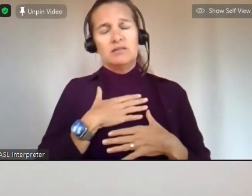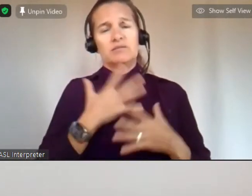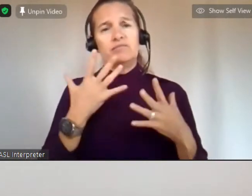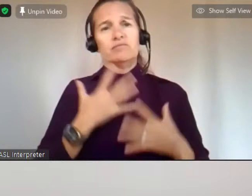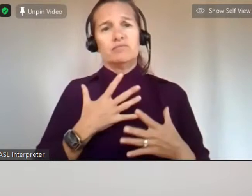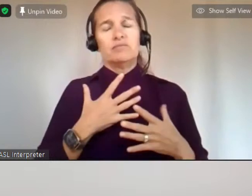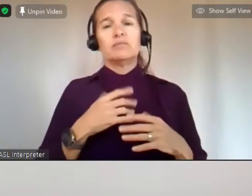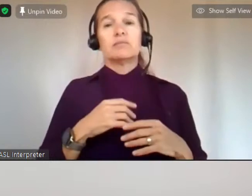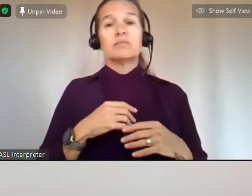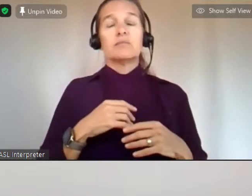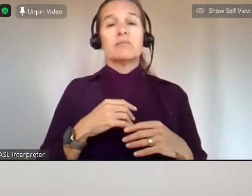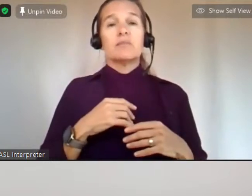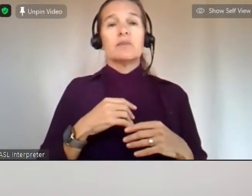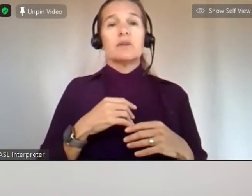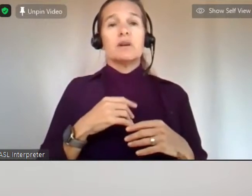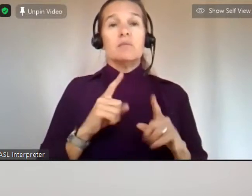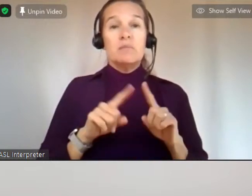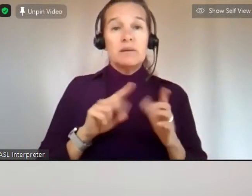there's